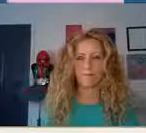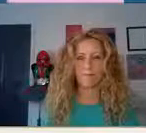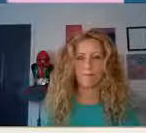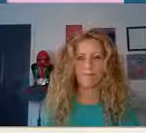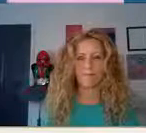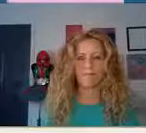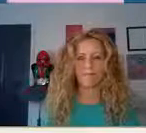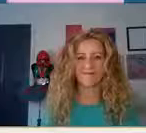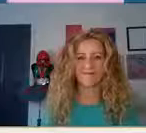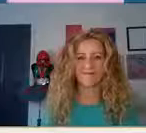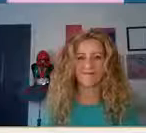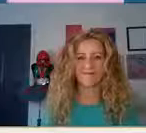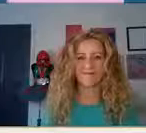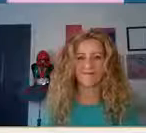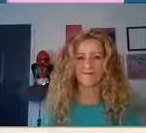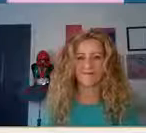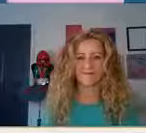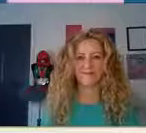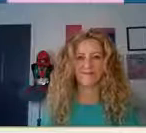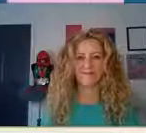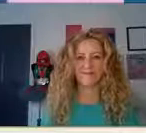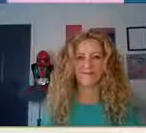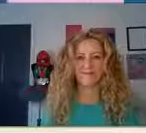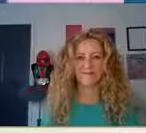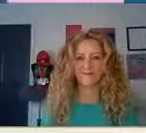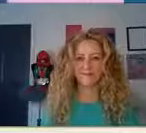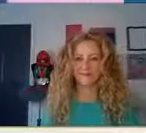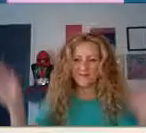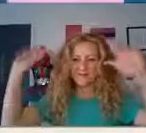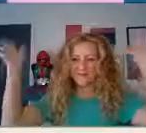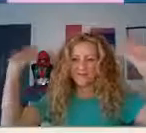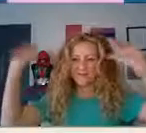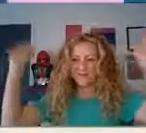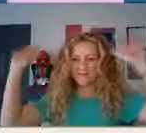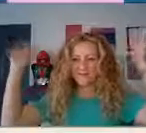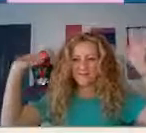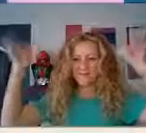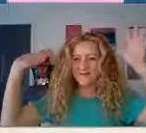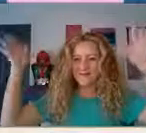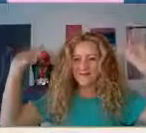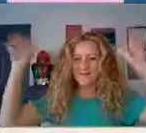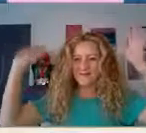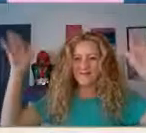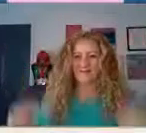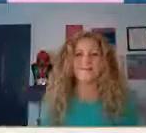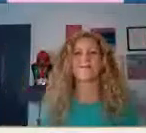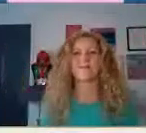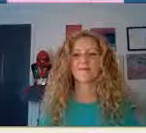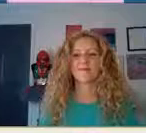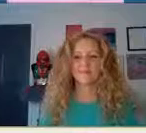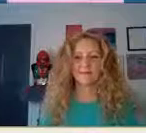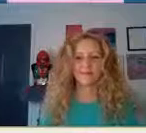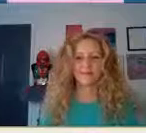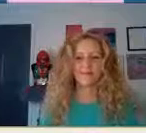Hi, friends! I'm ready to go on a Bible adventure! Shake your hands high in the sky if you'll go with me!